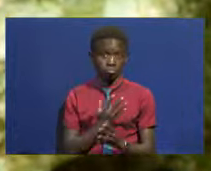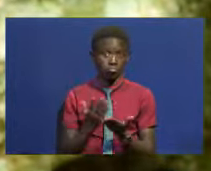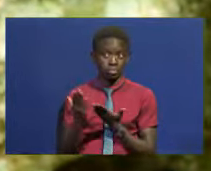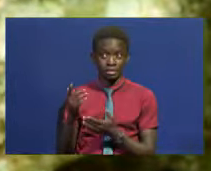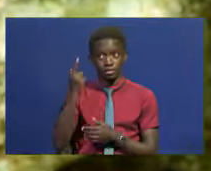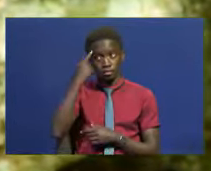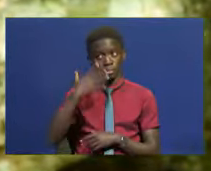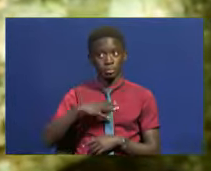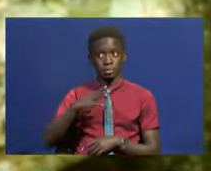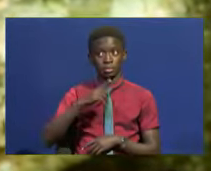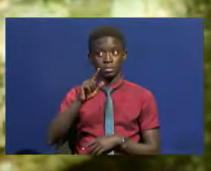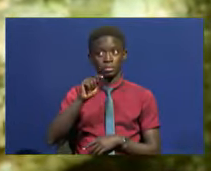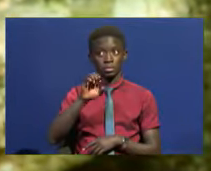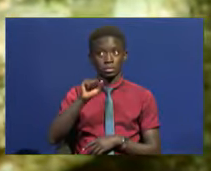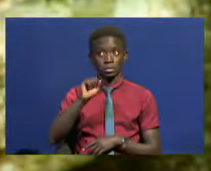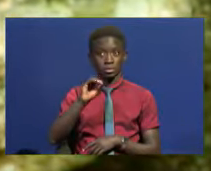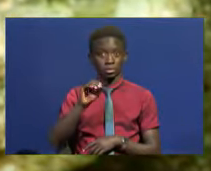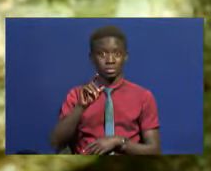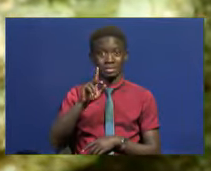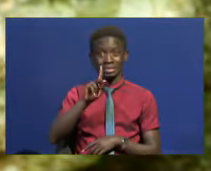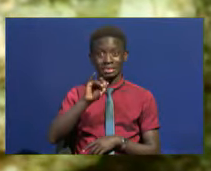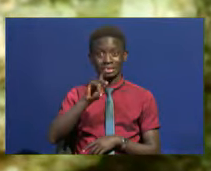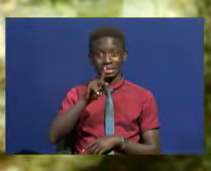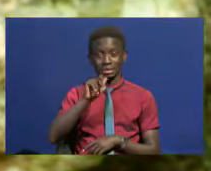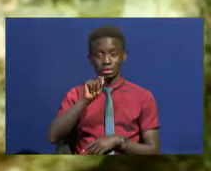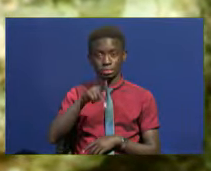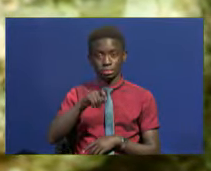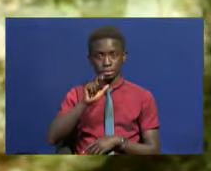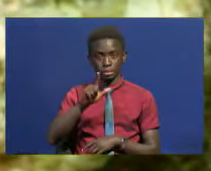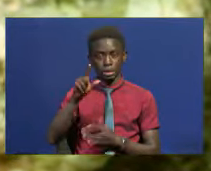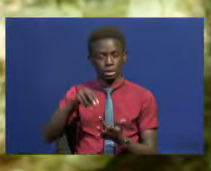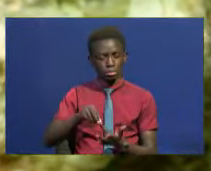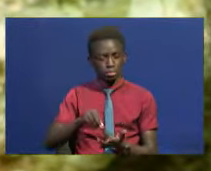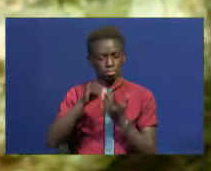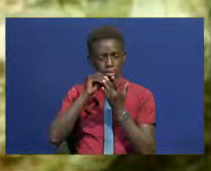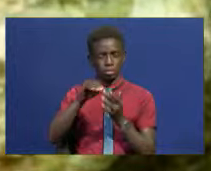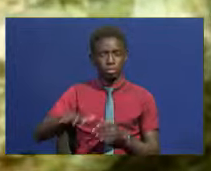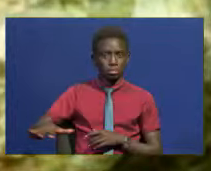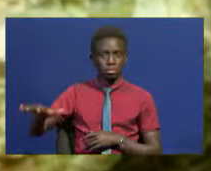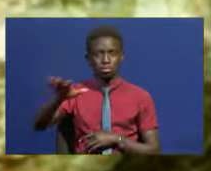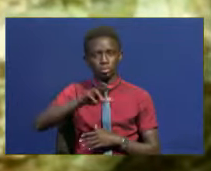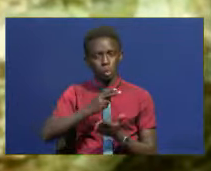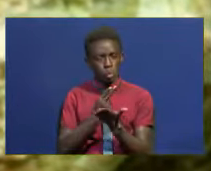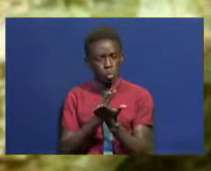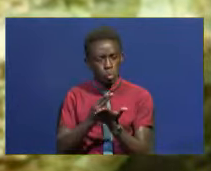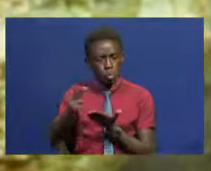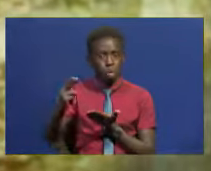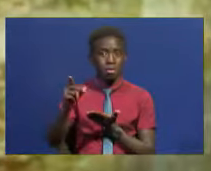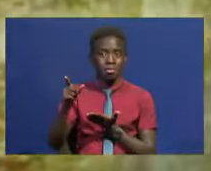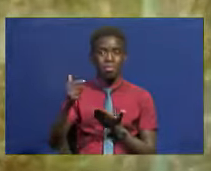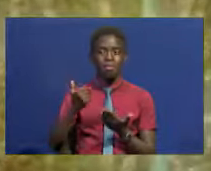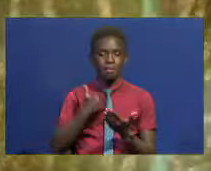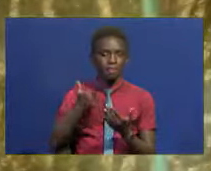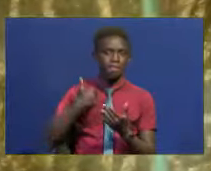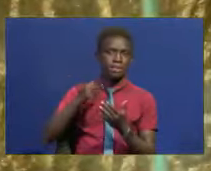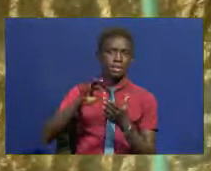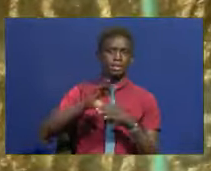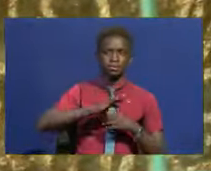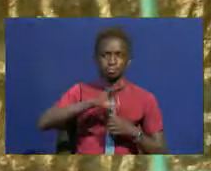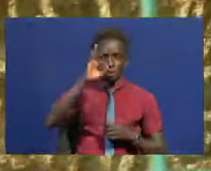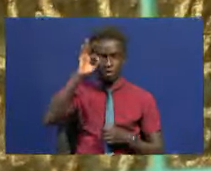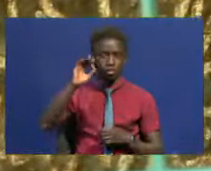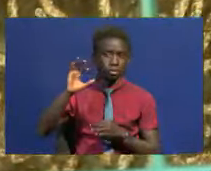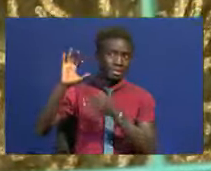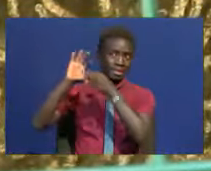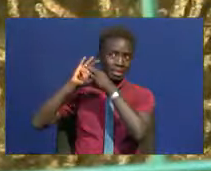people, Kakapel is a sacred site, a living monument that continues to hold spiritual and cultural significance.